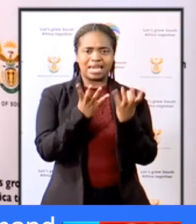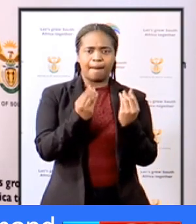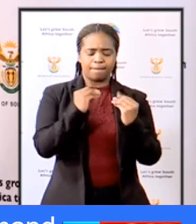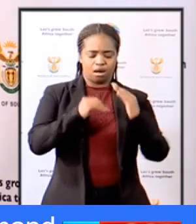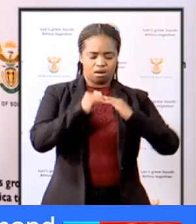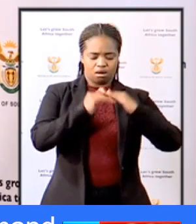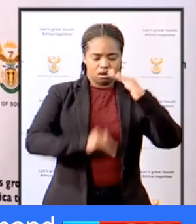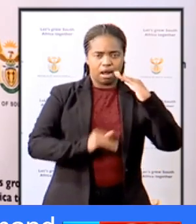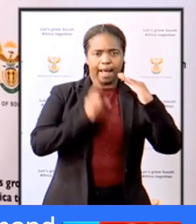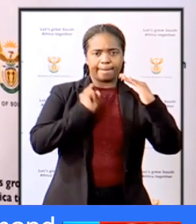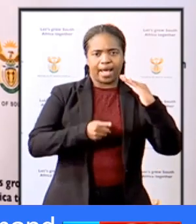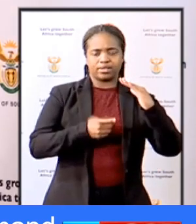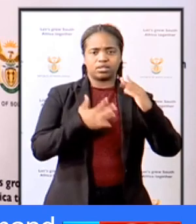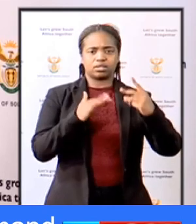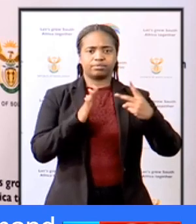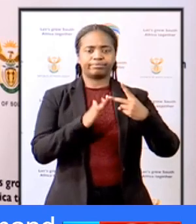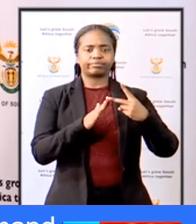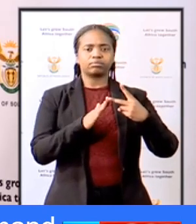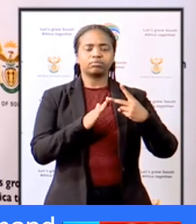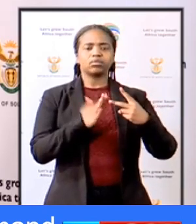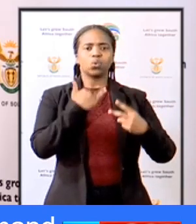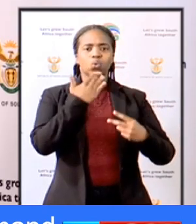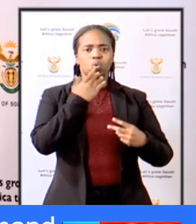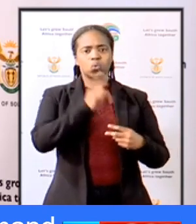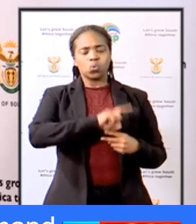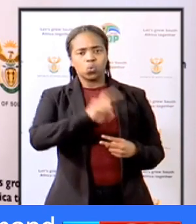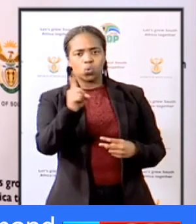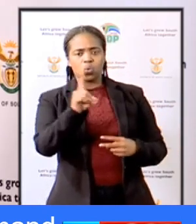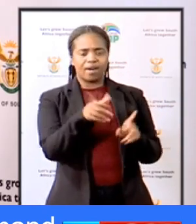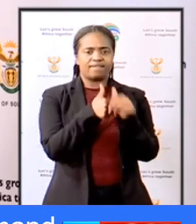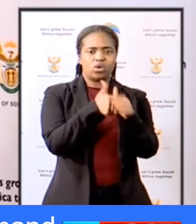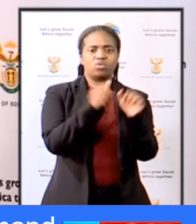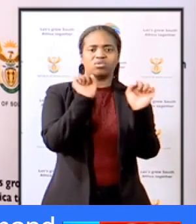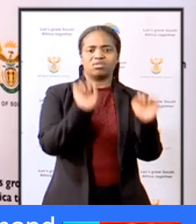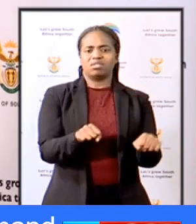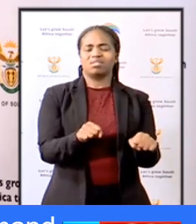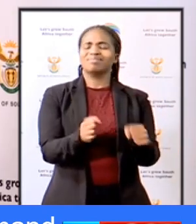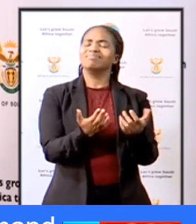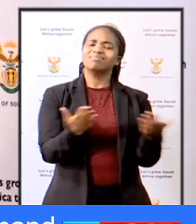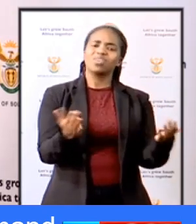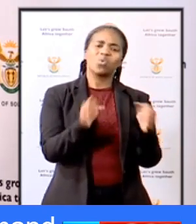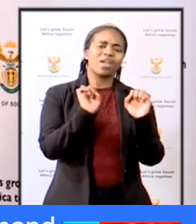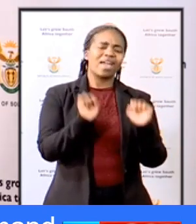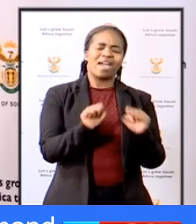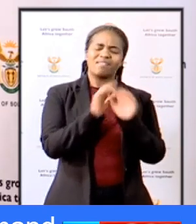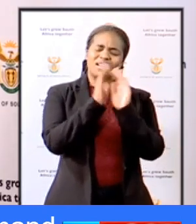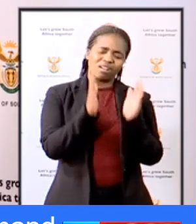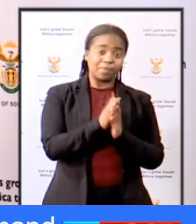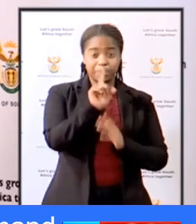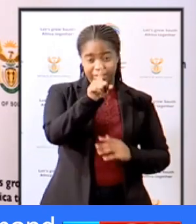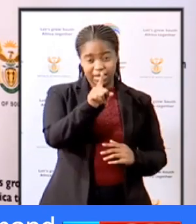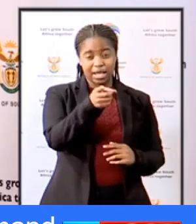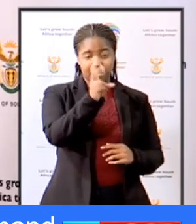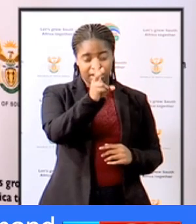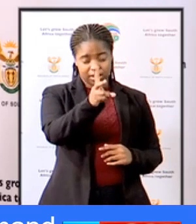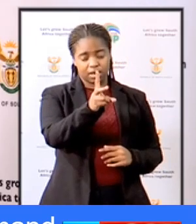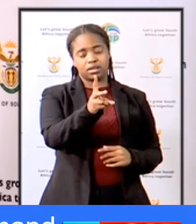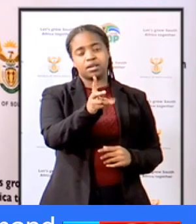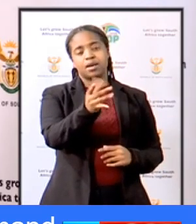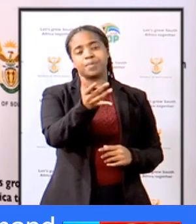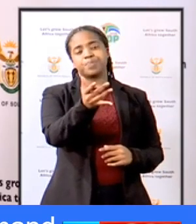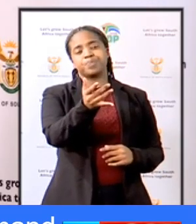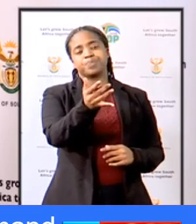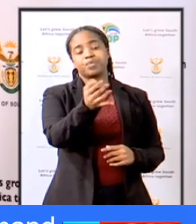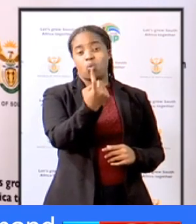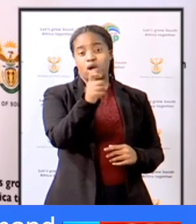numbers, and what are the measures that they should adhere to. So we have taken all the precautions. Let me go again to